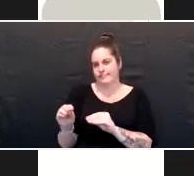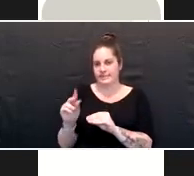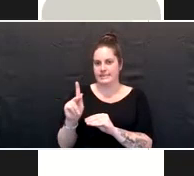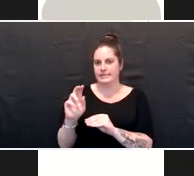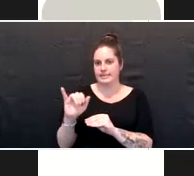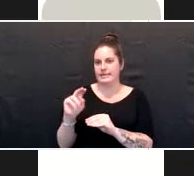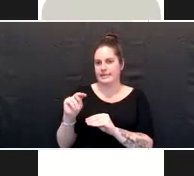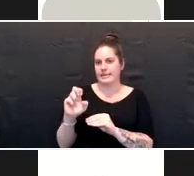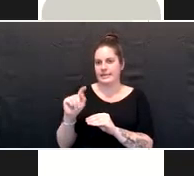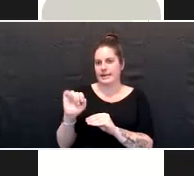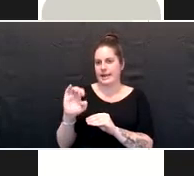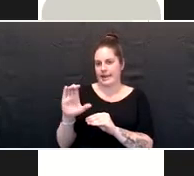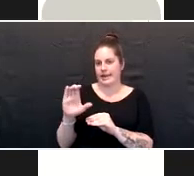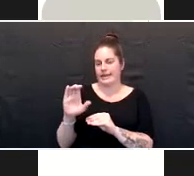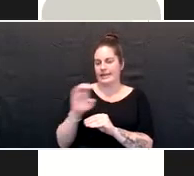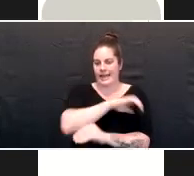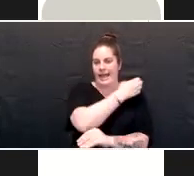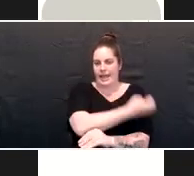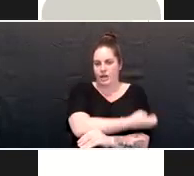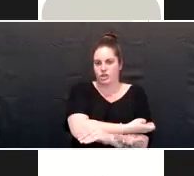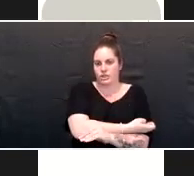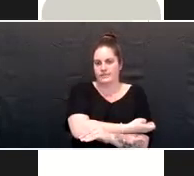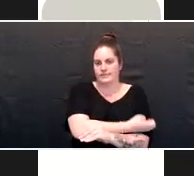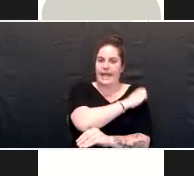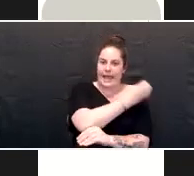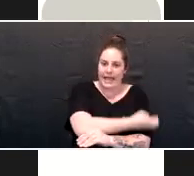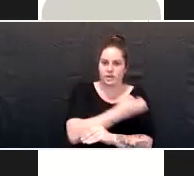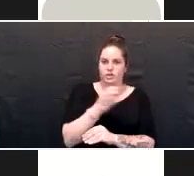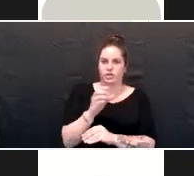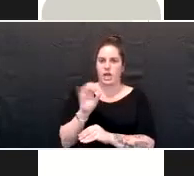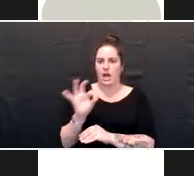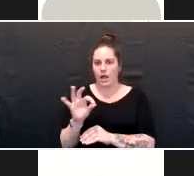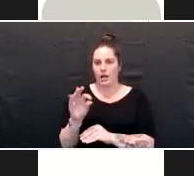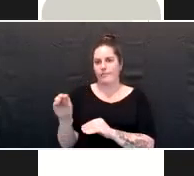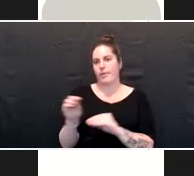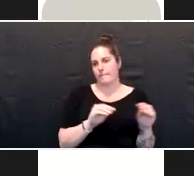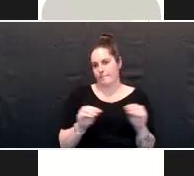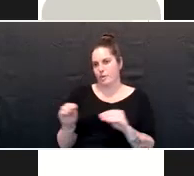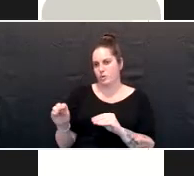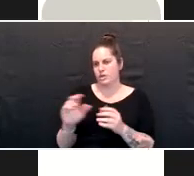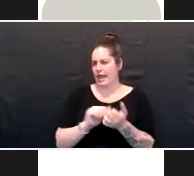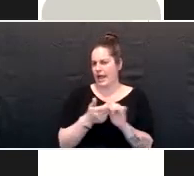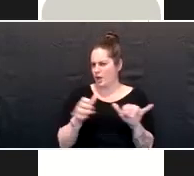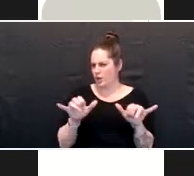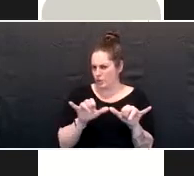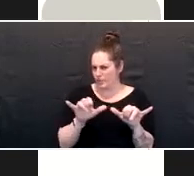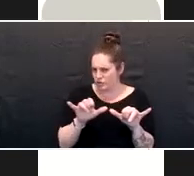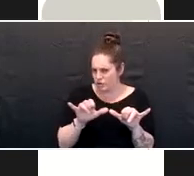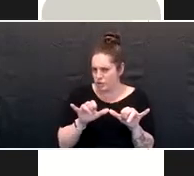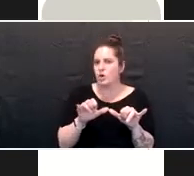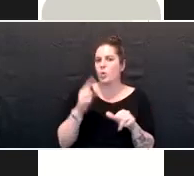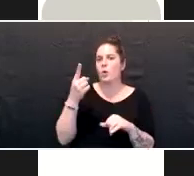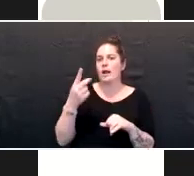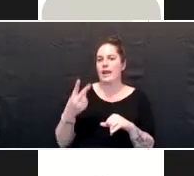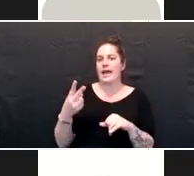of motion. If we change, how do we measure that kinetic energy? Excuse me. 1/2